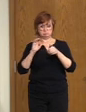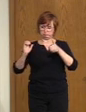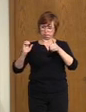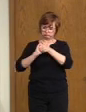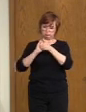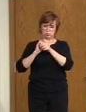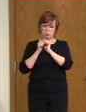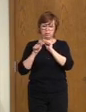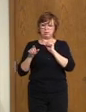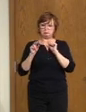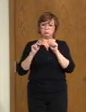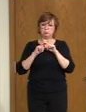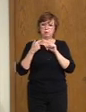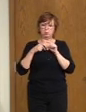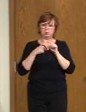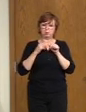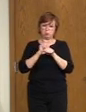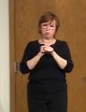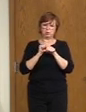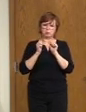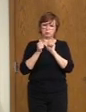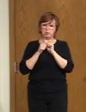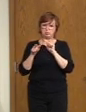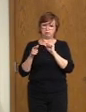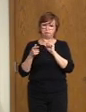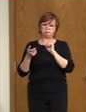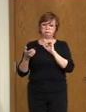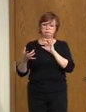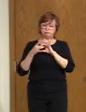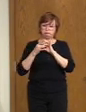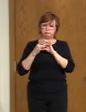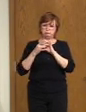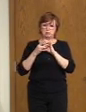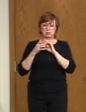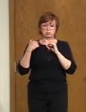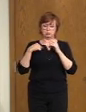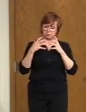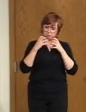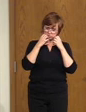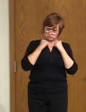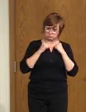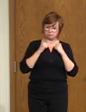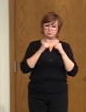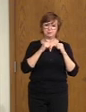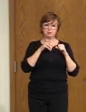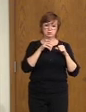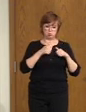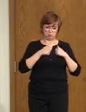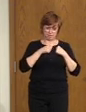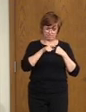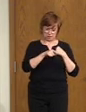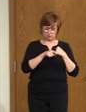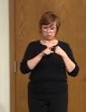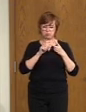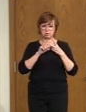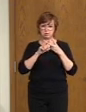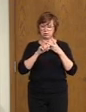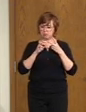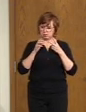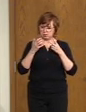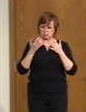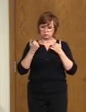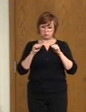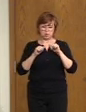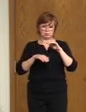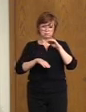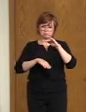we are in there and supporting the care of residents as much as we can, but at the same time ensuring that the standards that are being met,